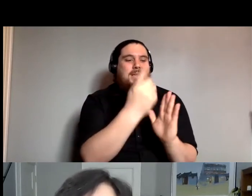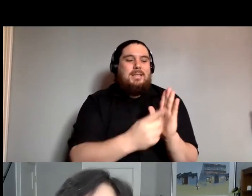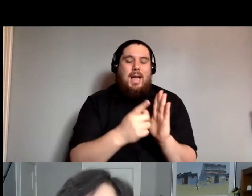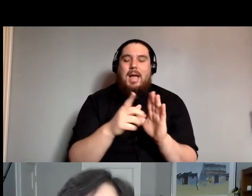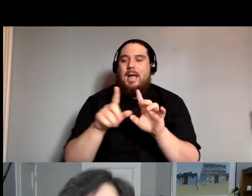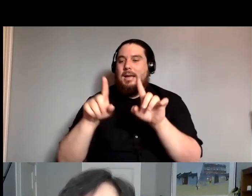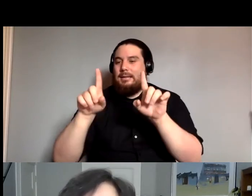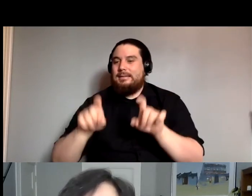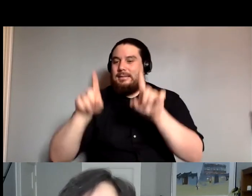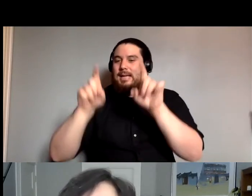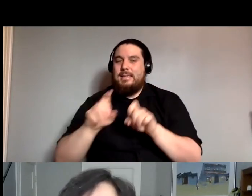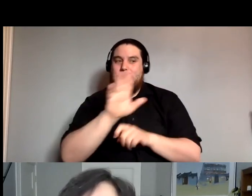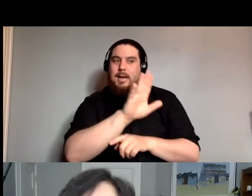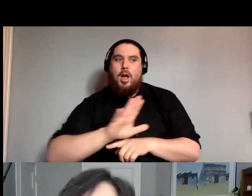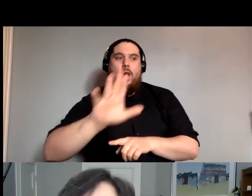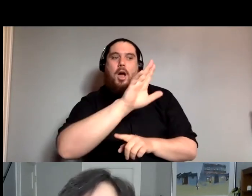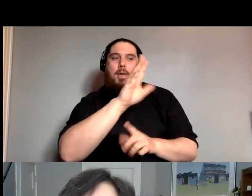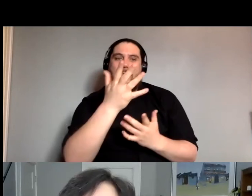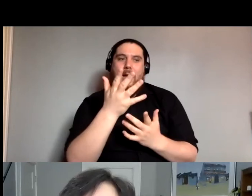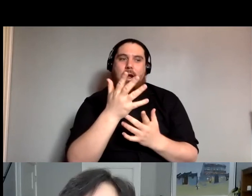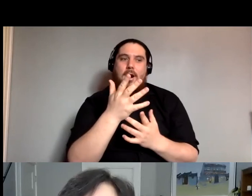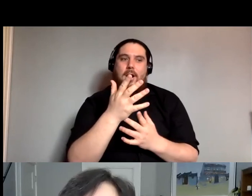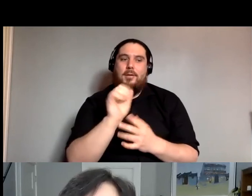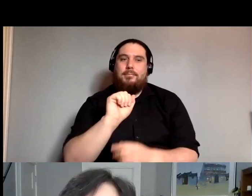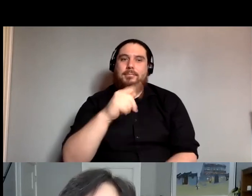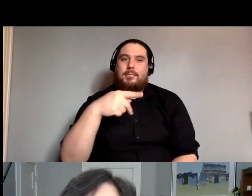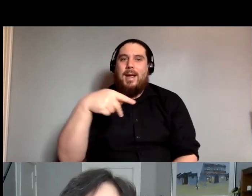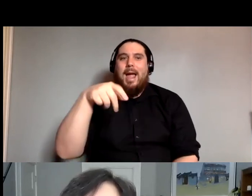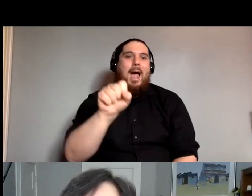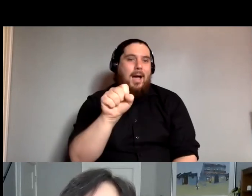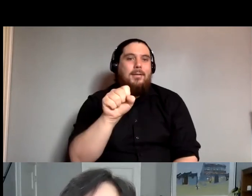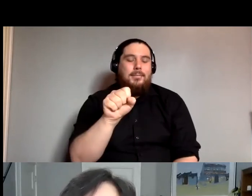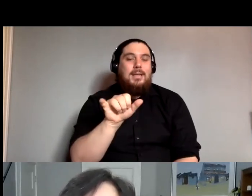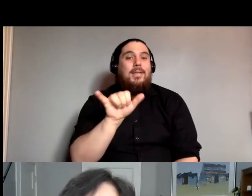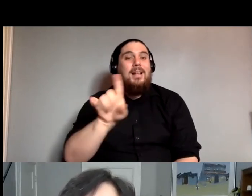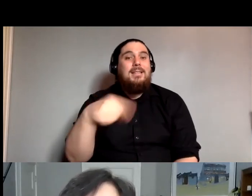their applications. That's the only way you can step by step to